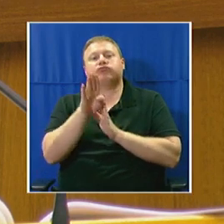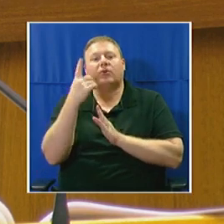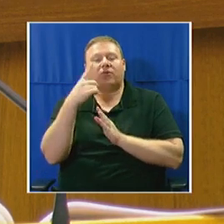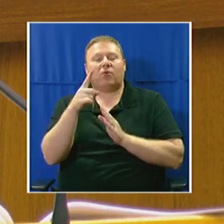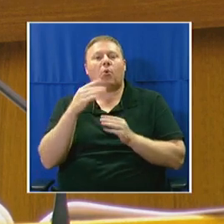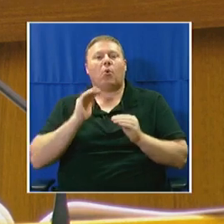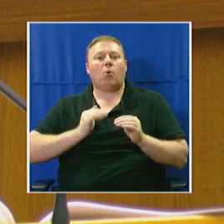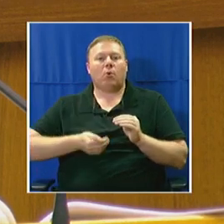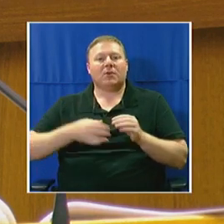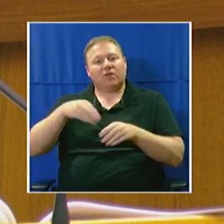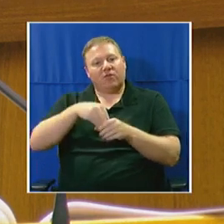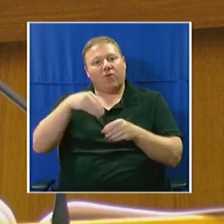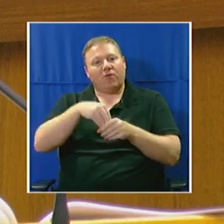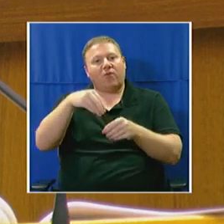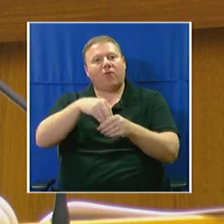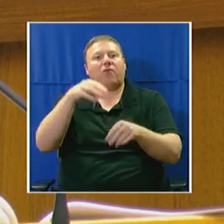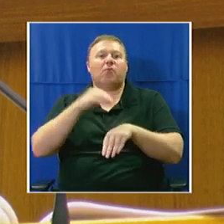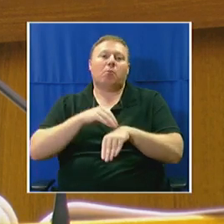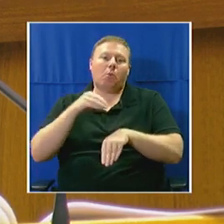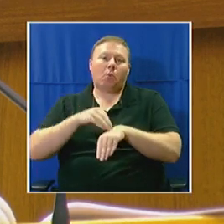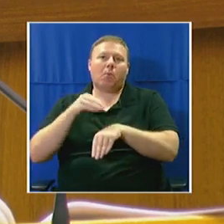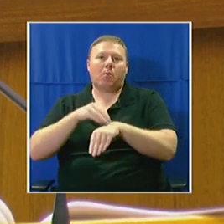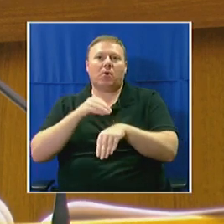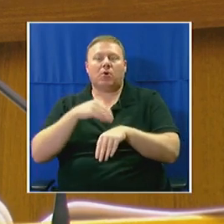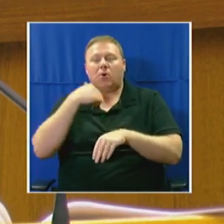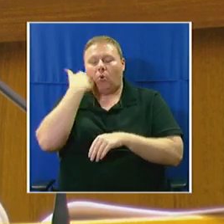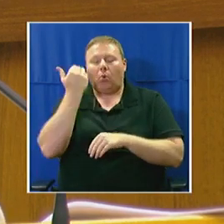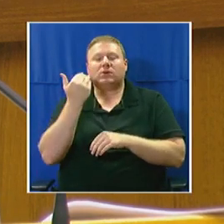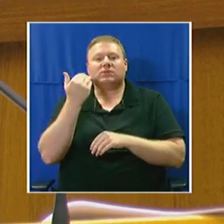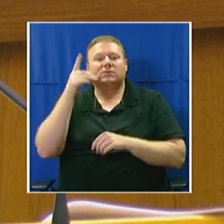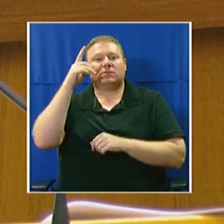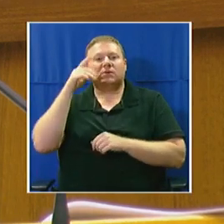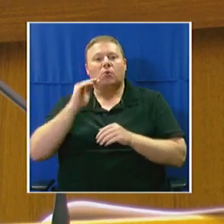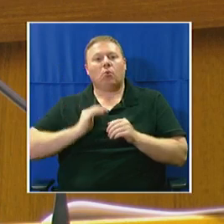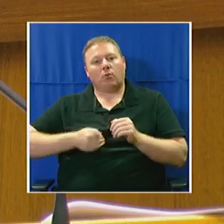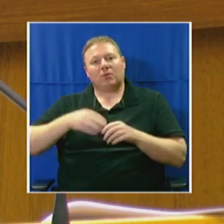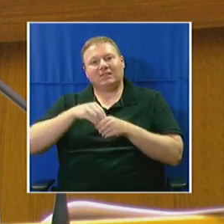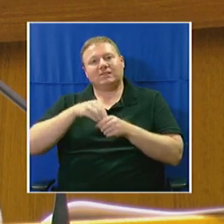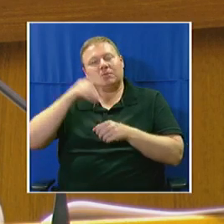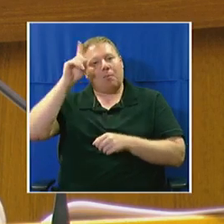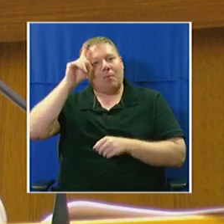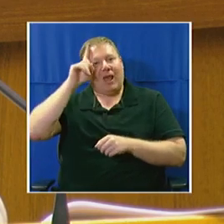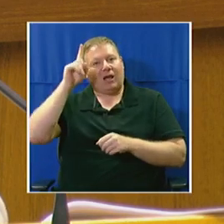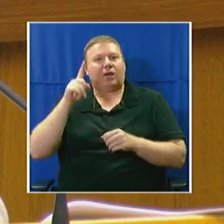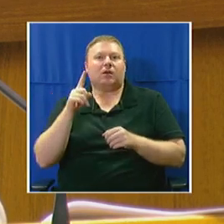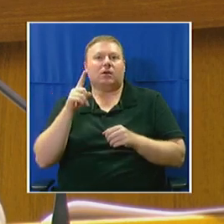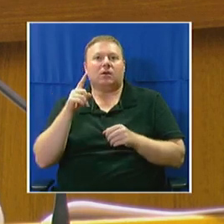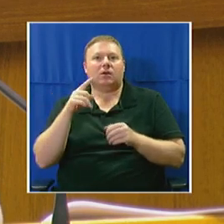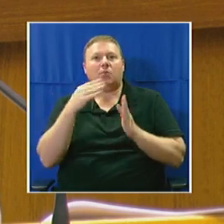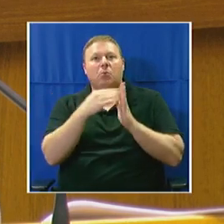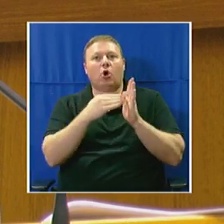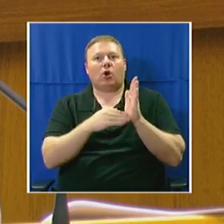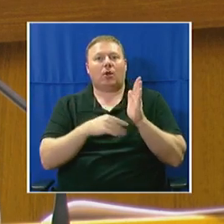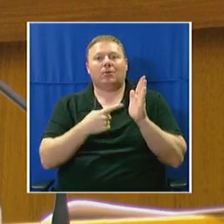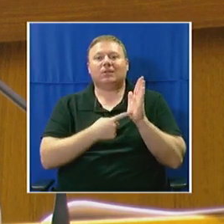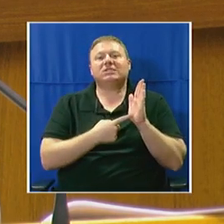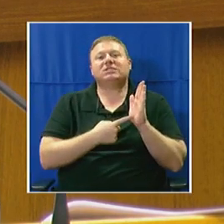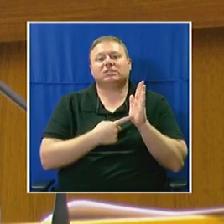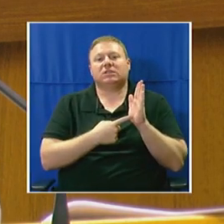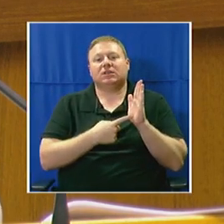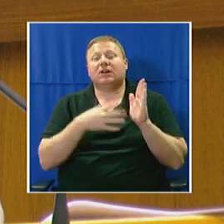chain and bring more women into black industrialist program a program although only 5 years old has